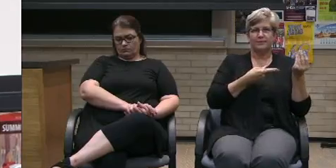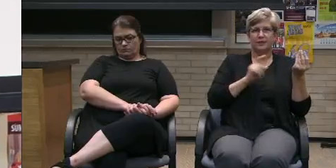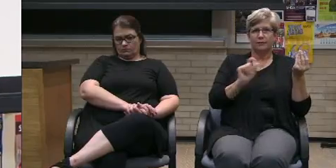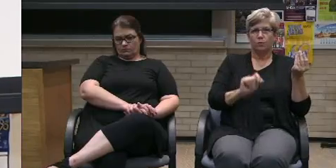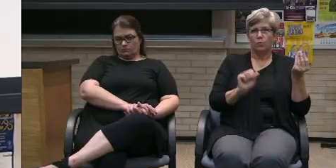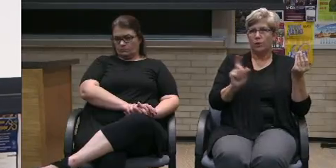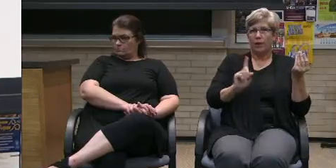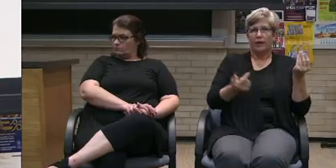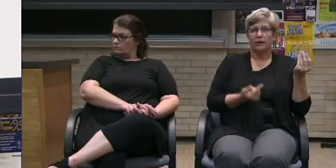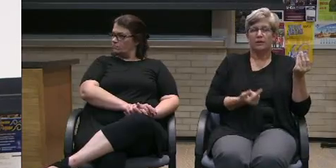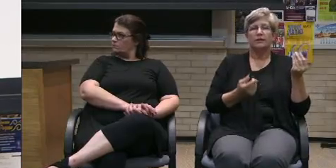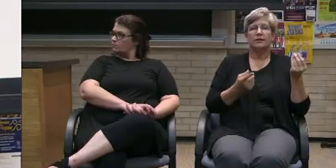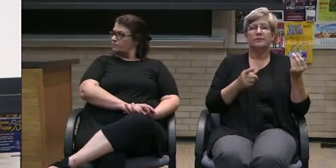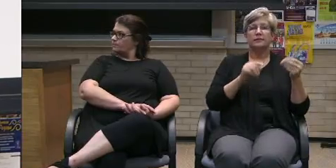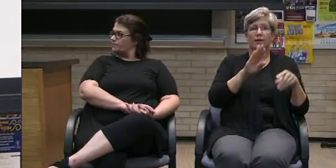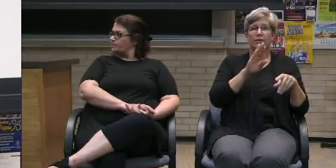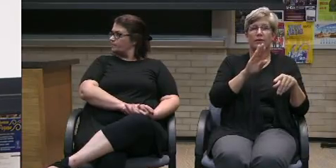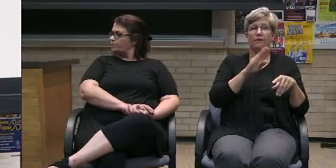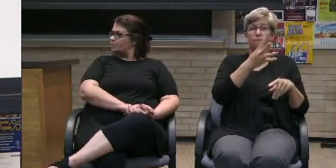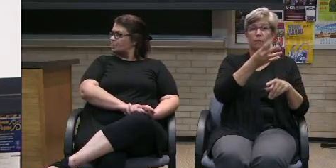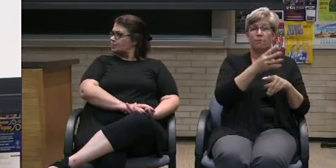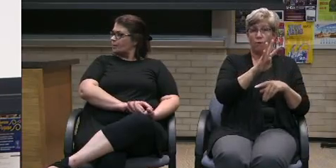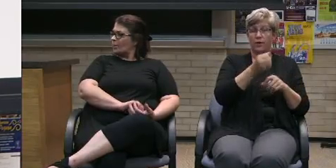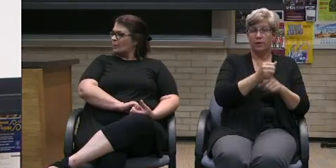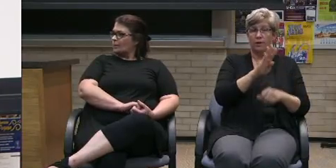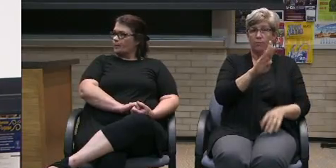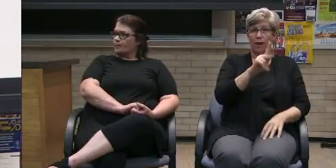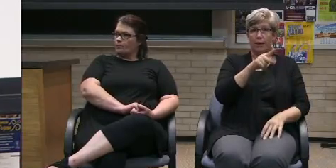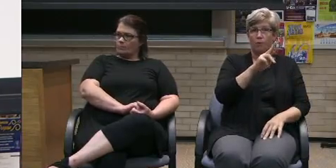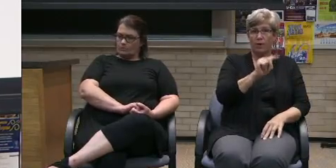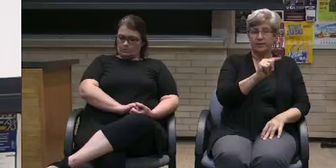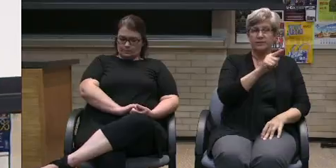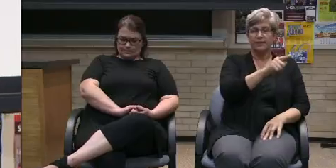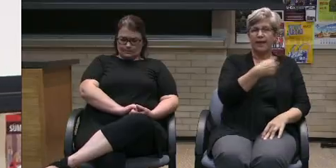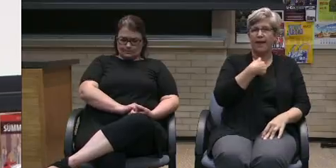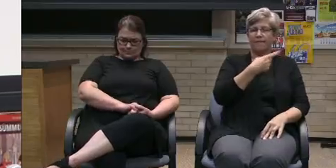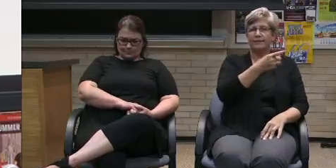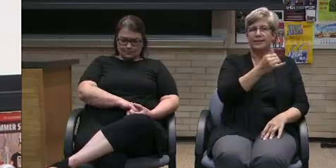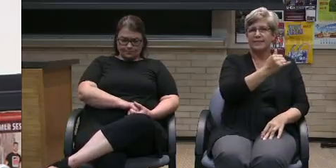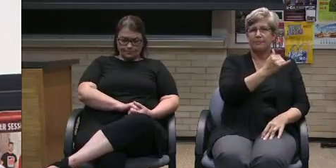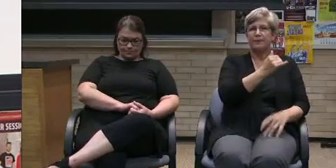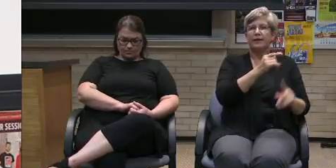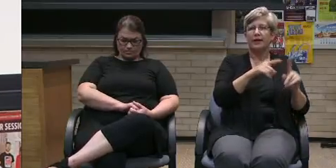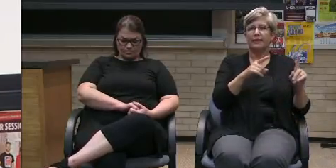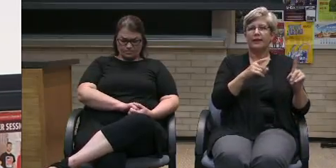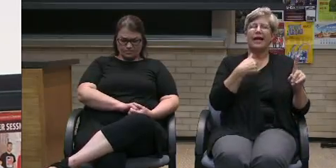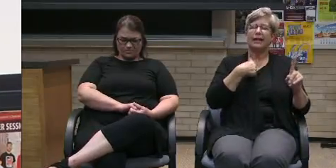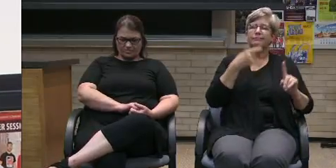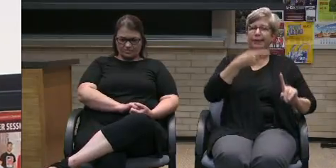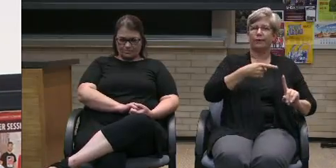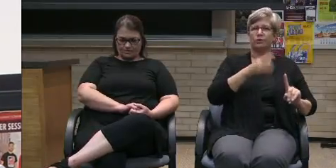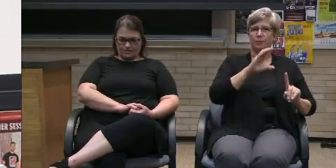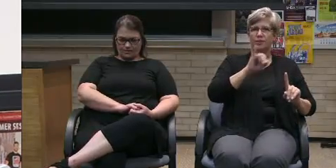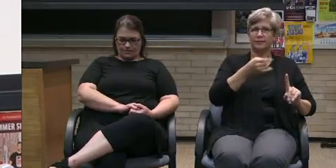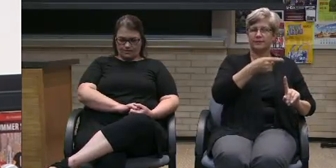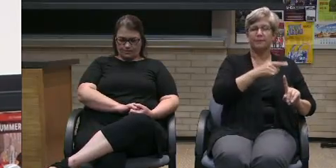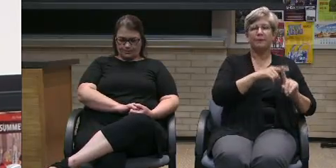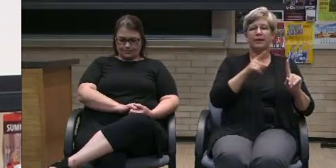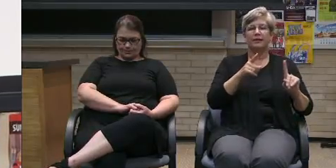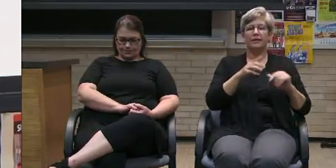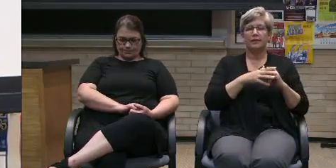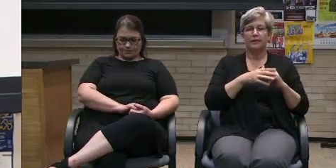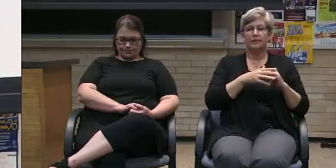that had a significant liberal arts, as well as I was over more like professional programs, criminal justice, social work, education. But so it's this,